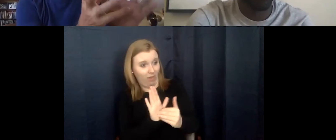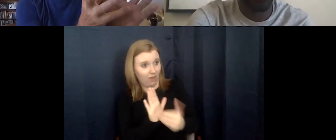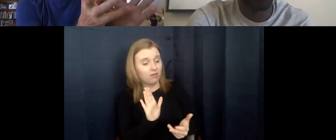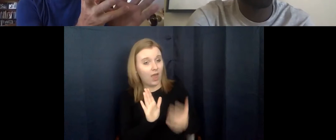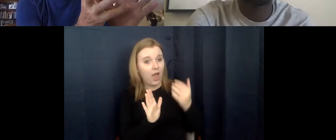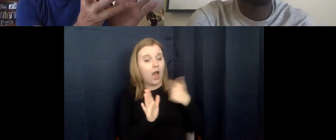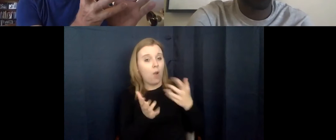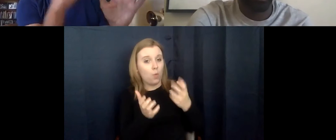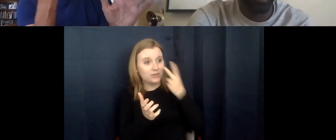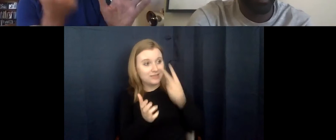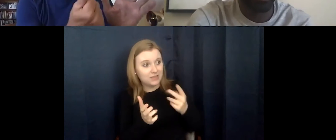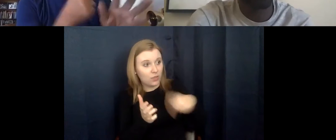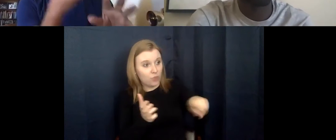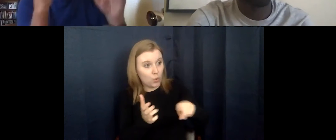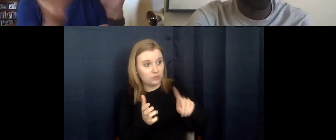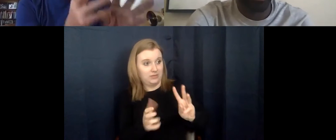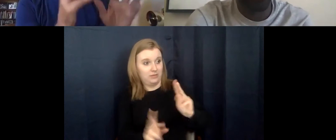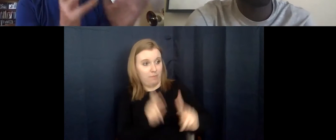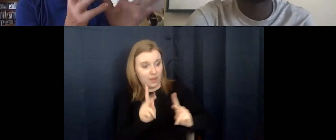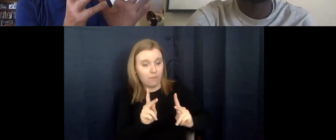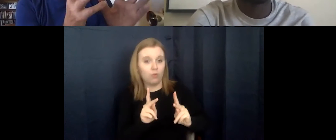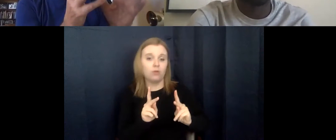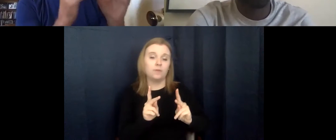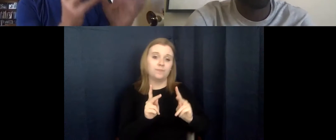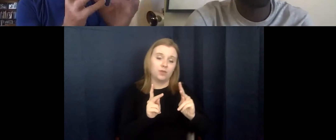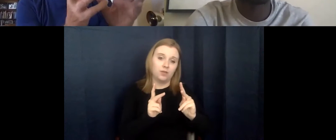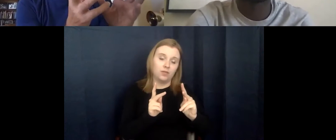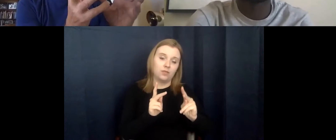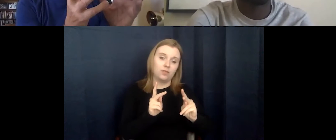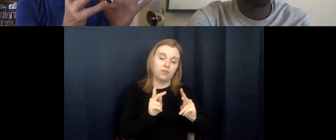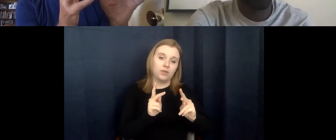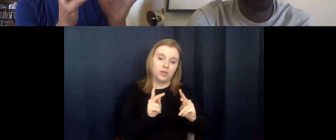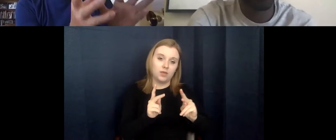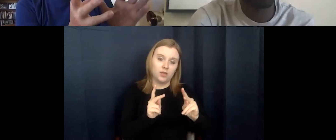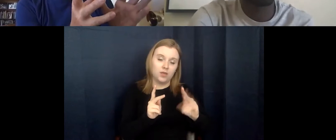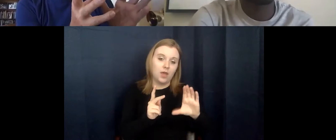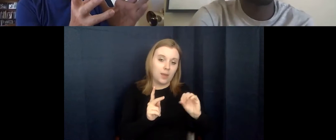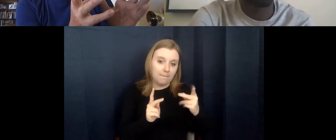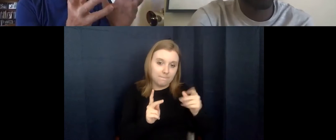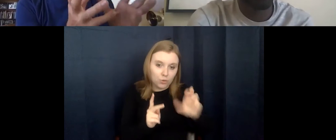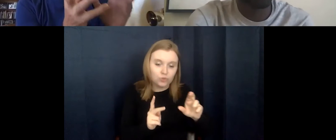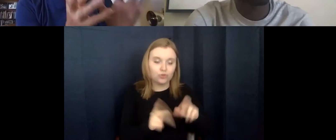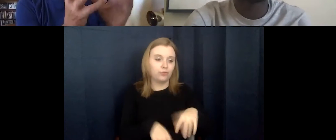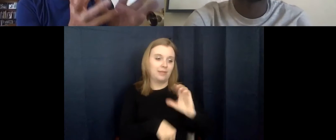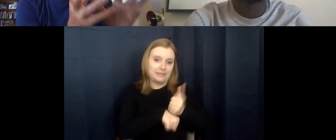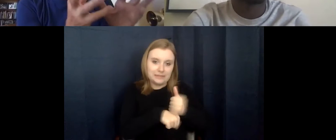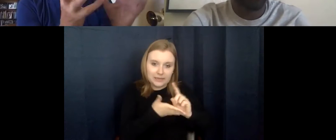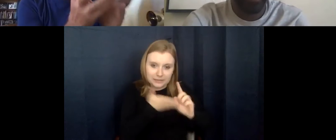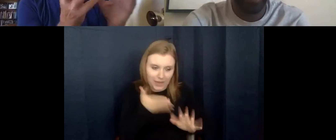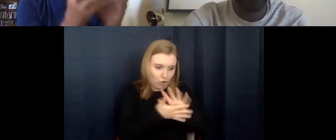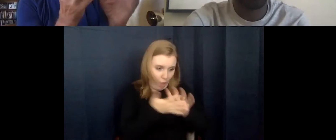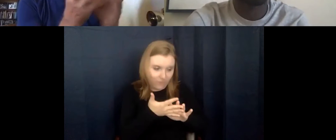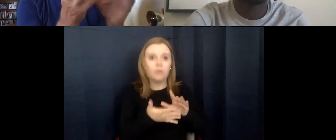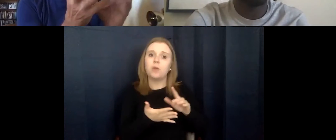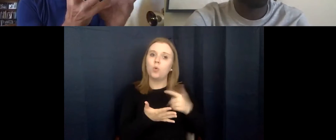6 people and the composer and the set designer and costume, if like, do they are like, we had a really